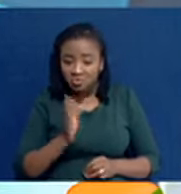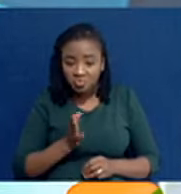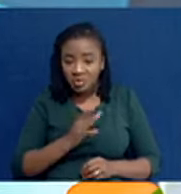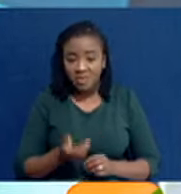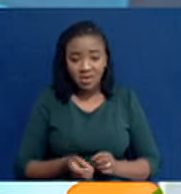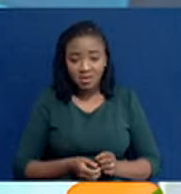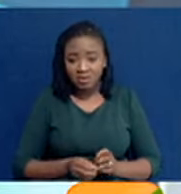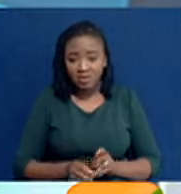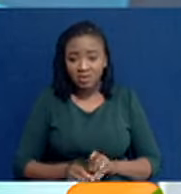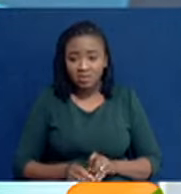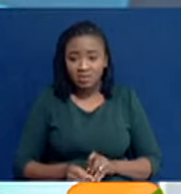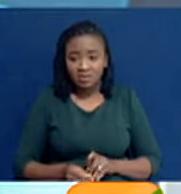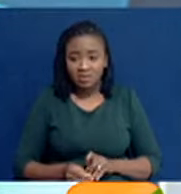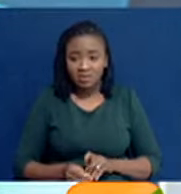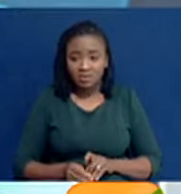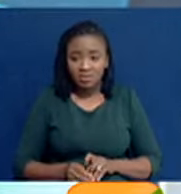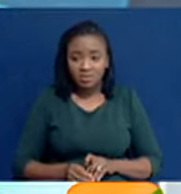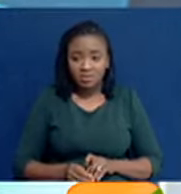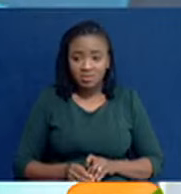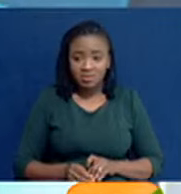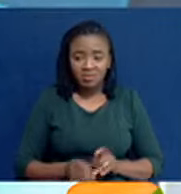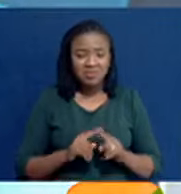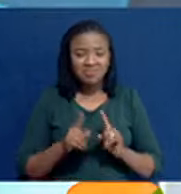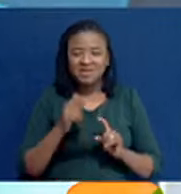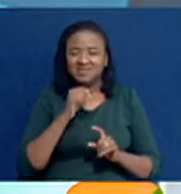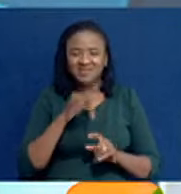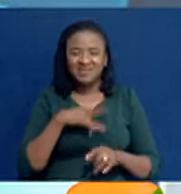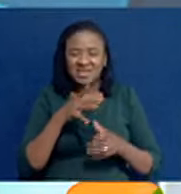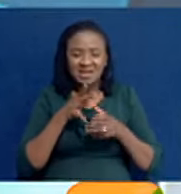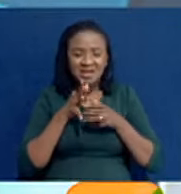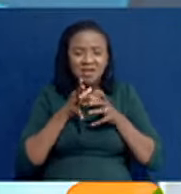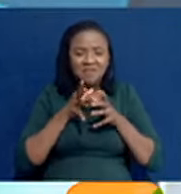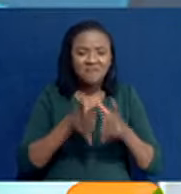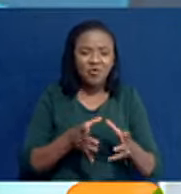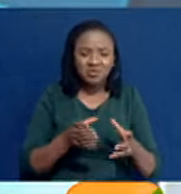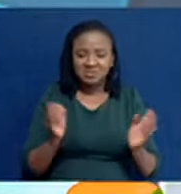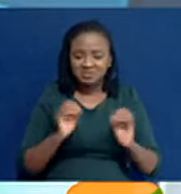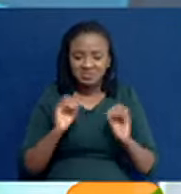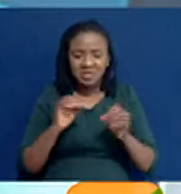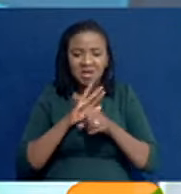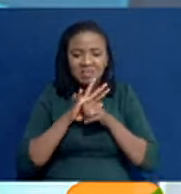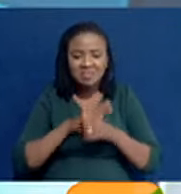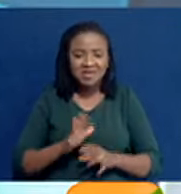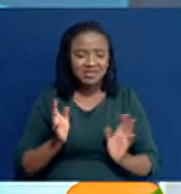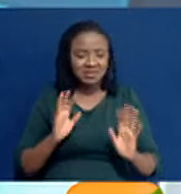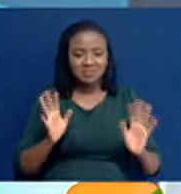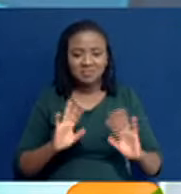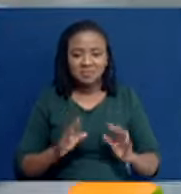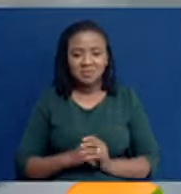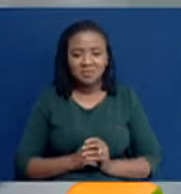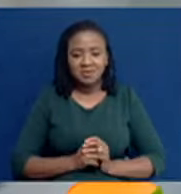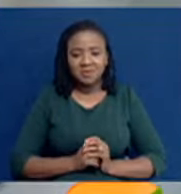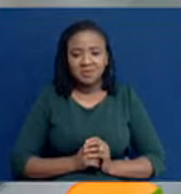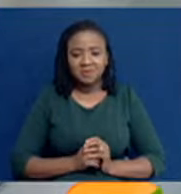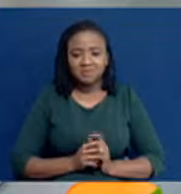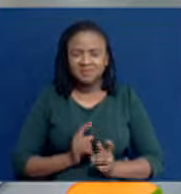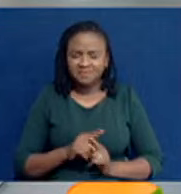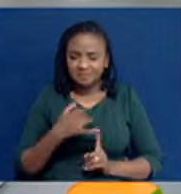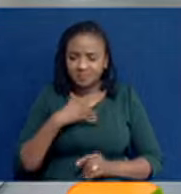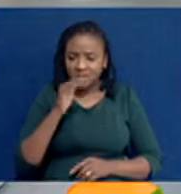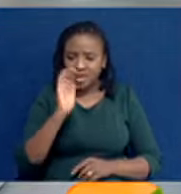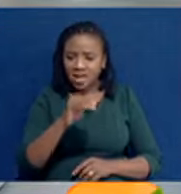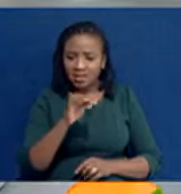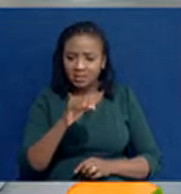family? But it was not pressure. Don't think it was pressure, Jeff. Nice. I have to ask, because you've